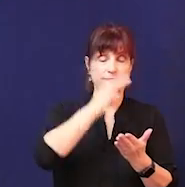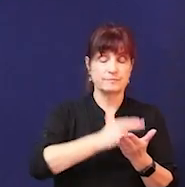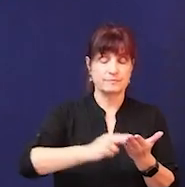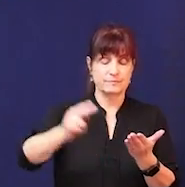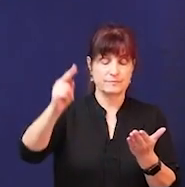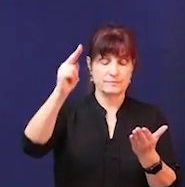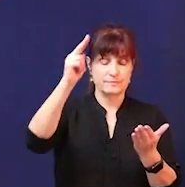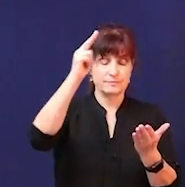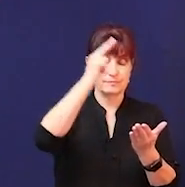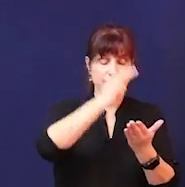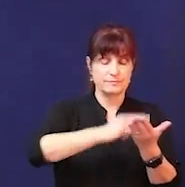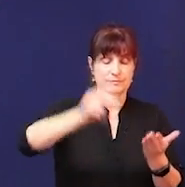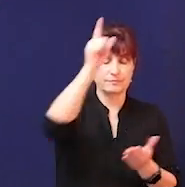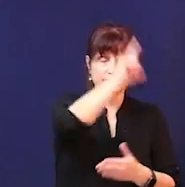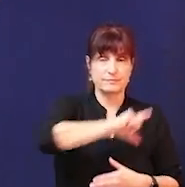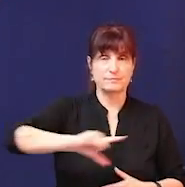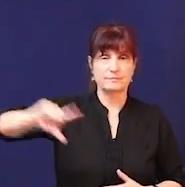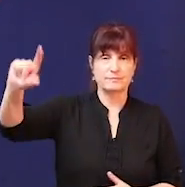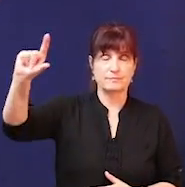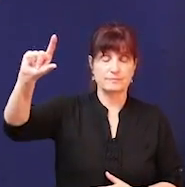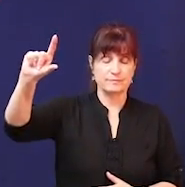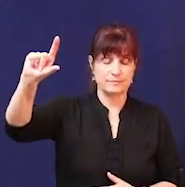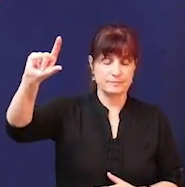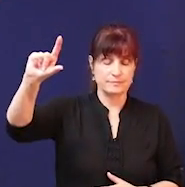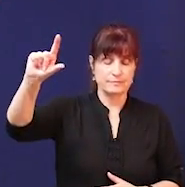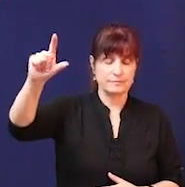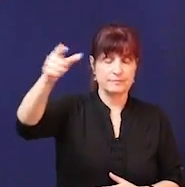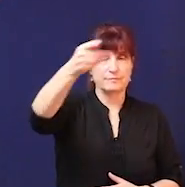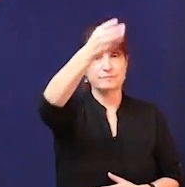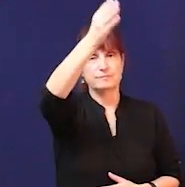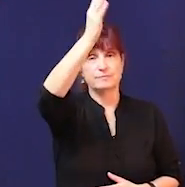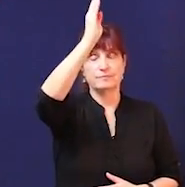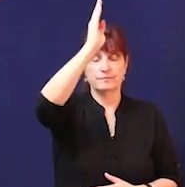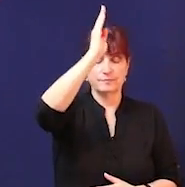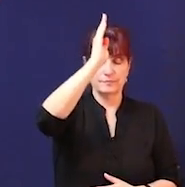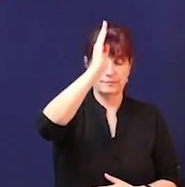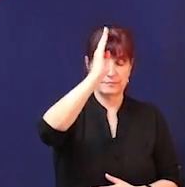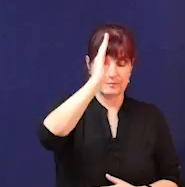Holy, holy, holy,